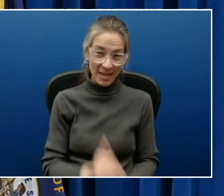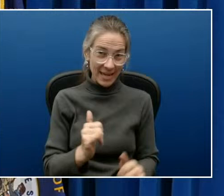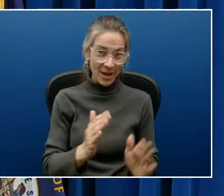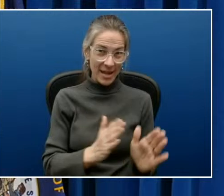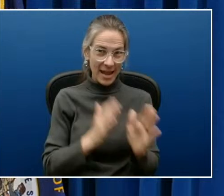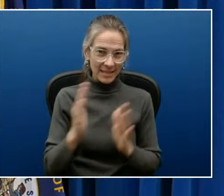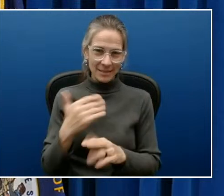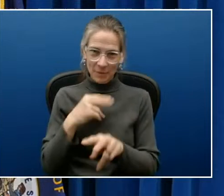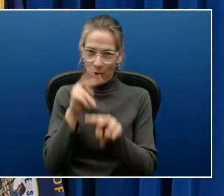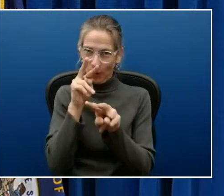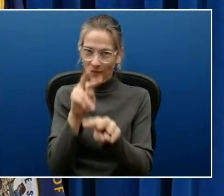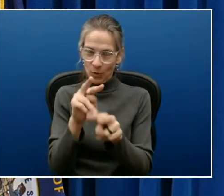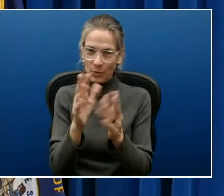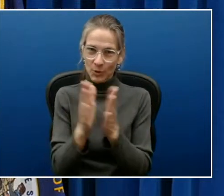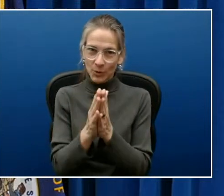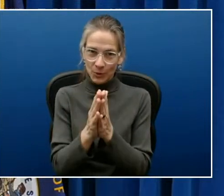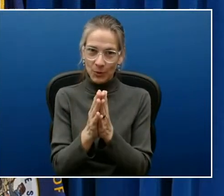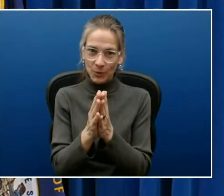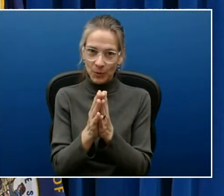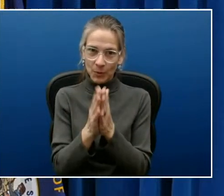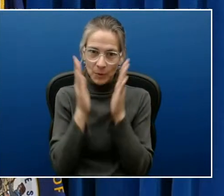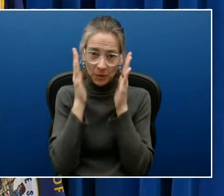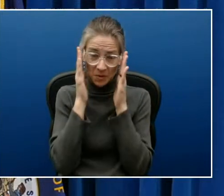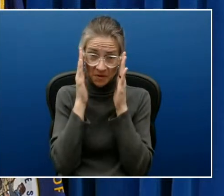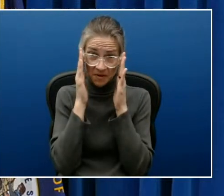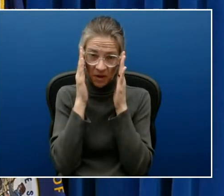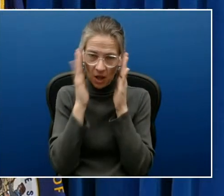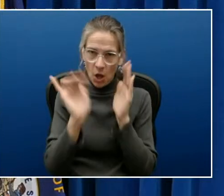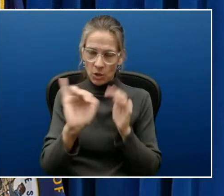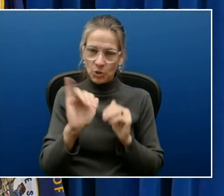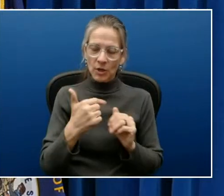forward to, but also has me